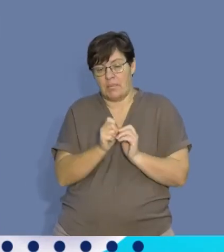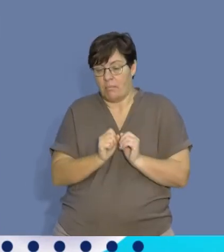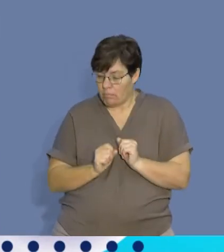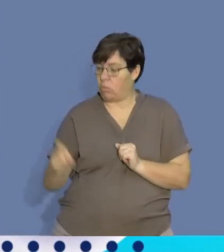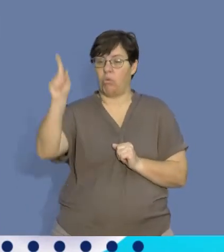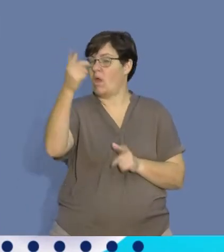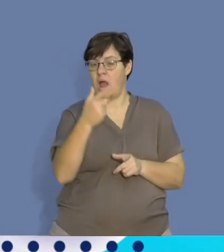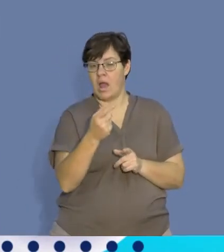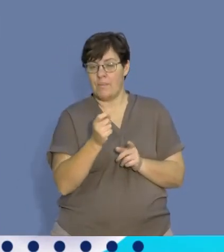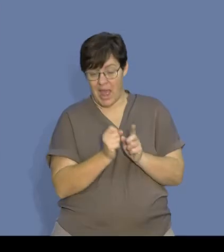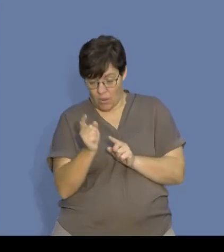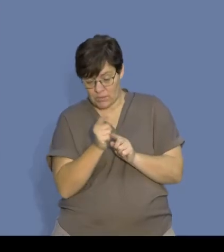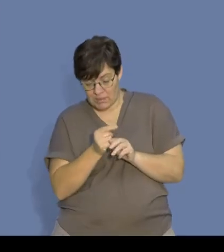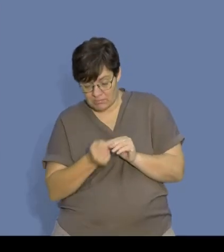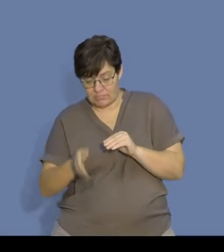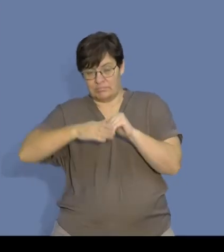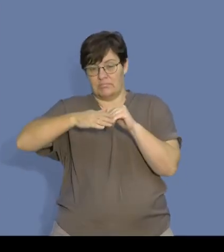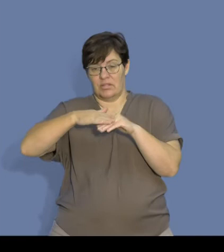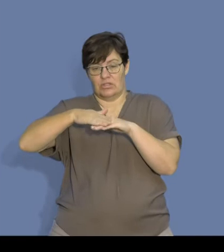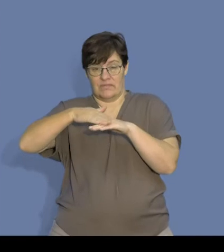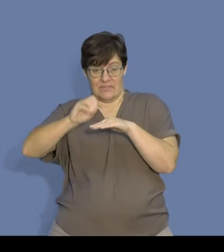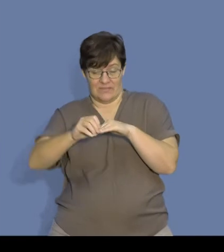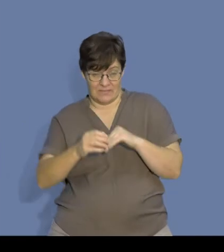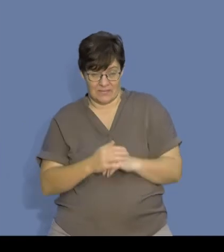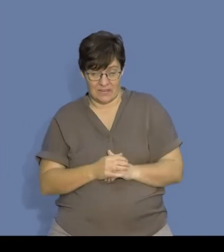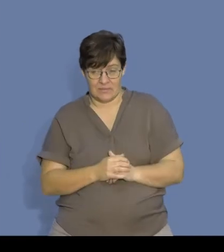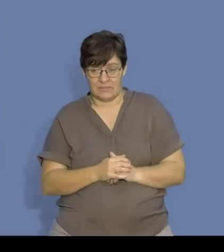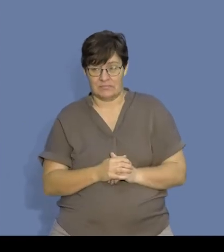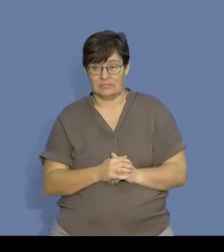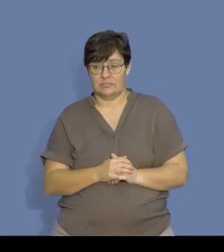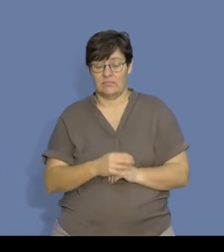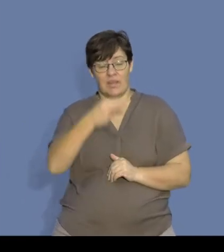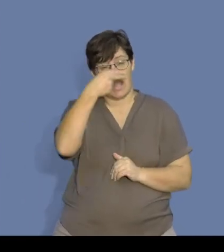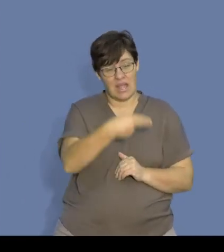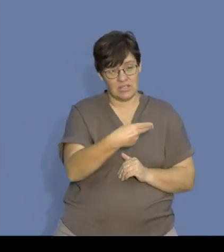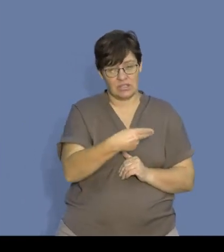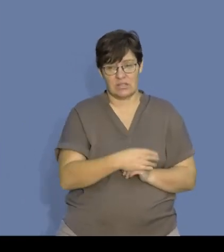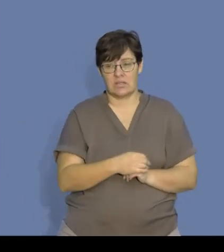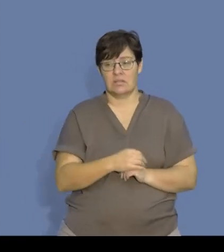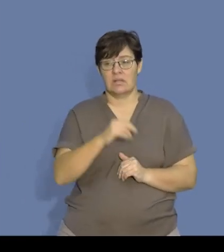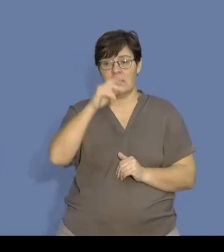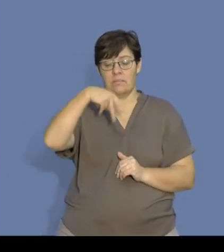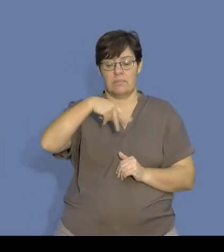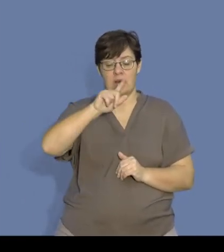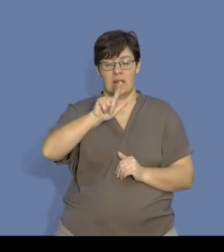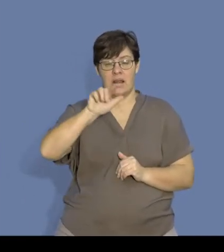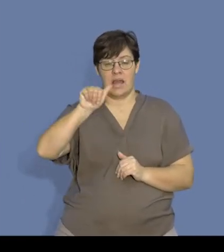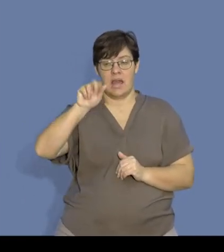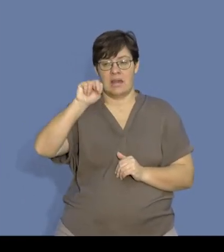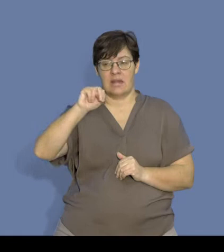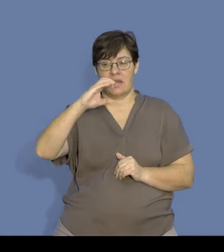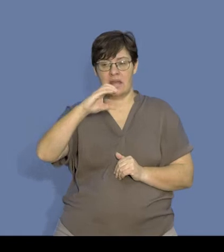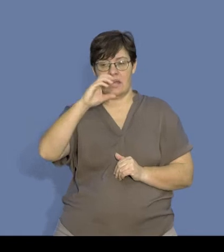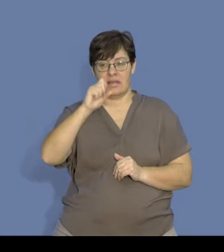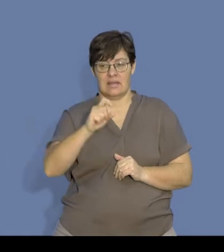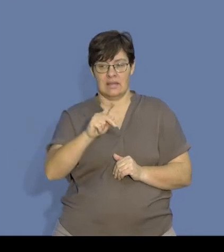out, but it sits on the surface. H is Planck's constant.